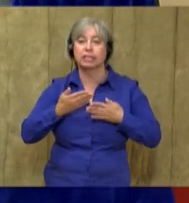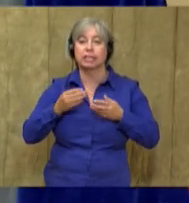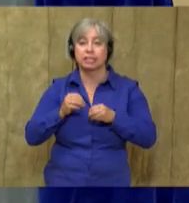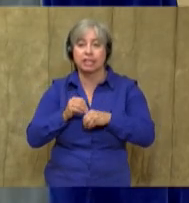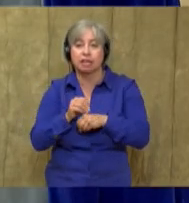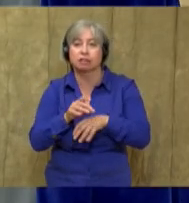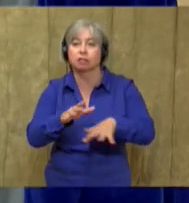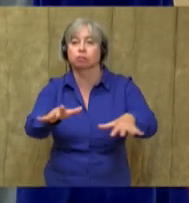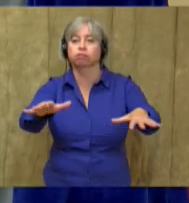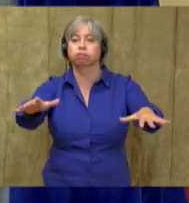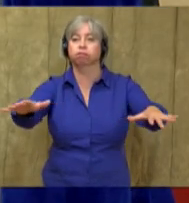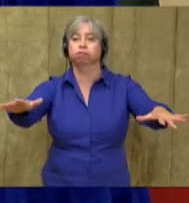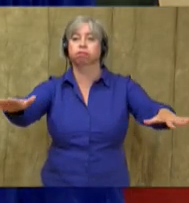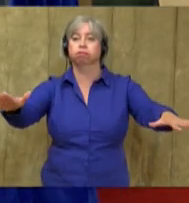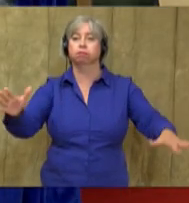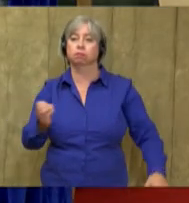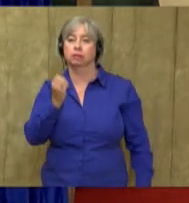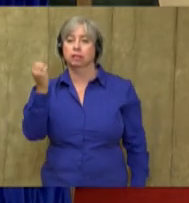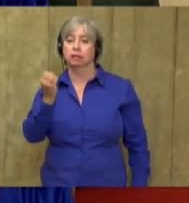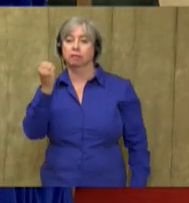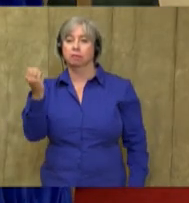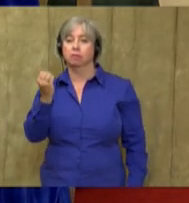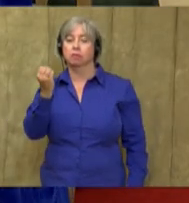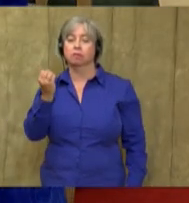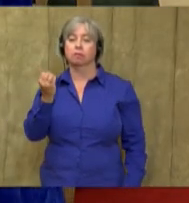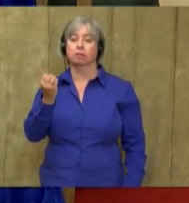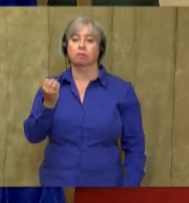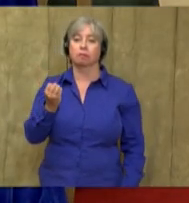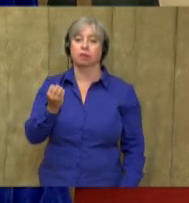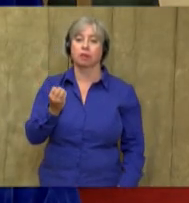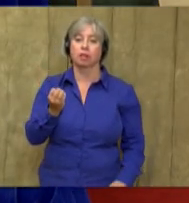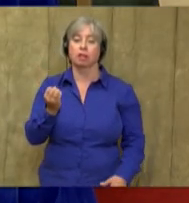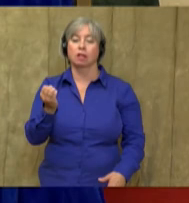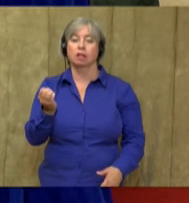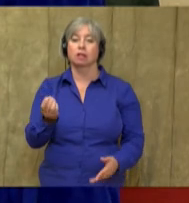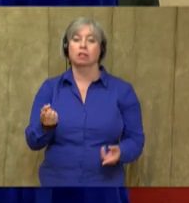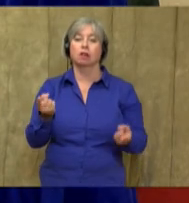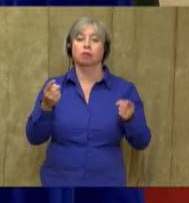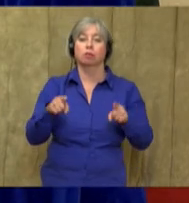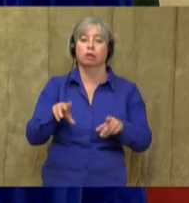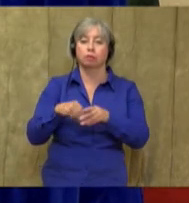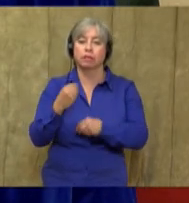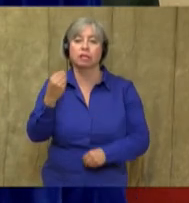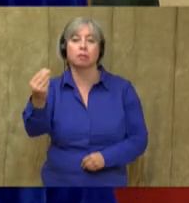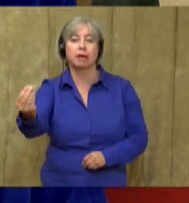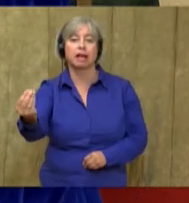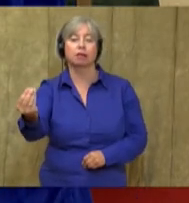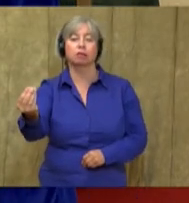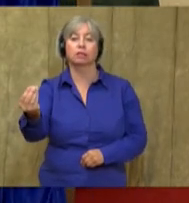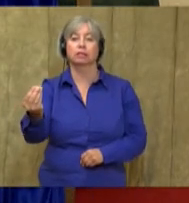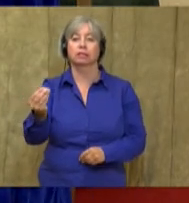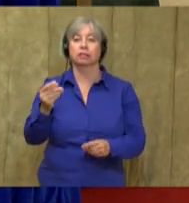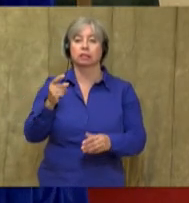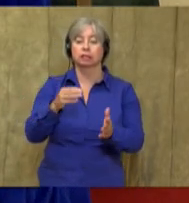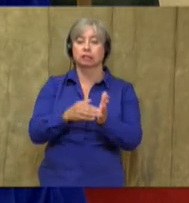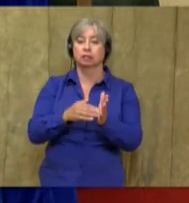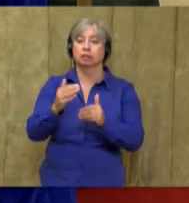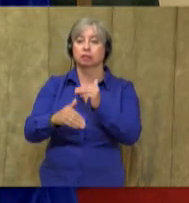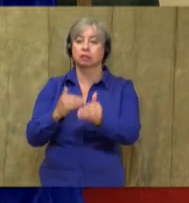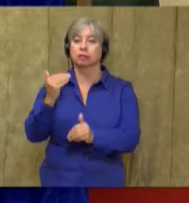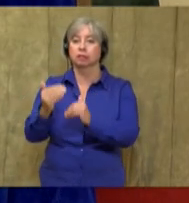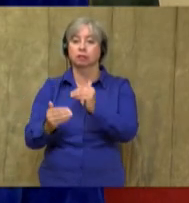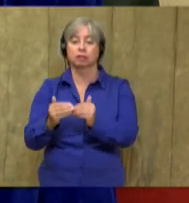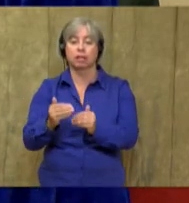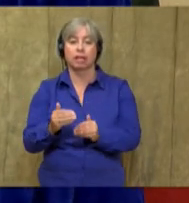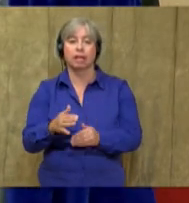the Renaissance is going to be out of that darkness. We're going to come out of that darkness. We're going to leave behind the horrors of the Black